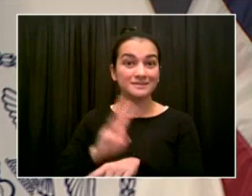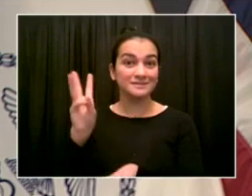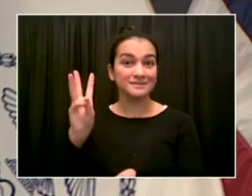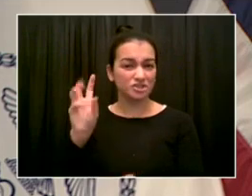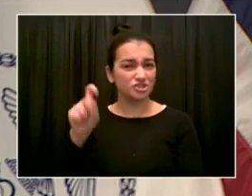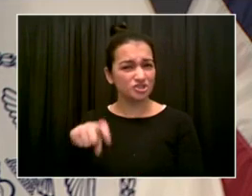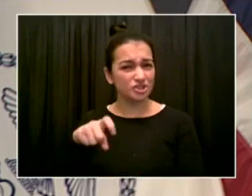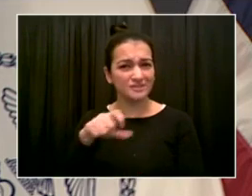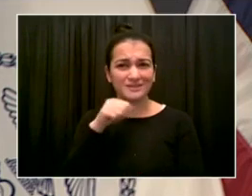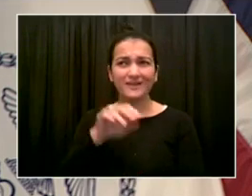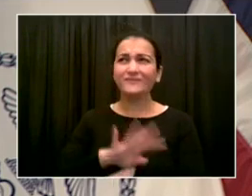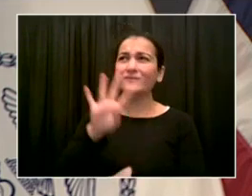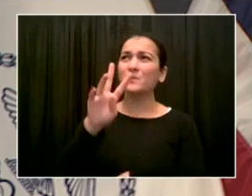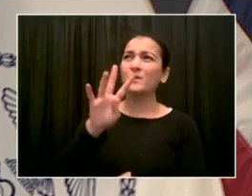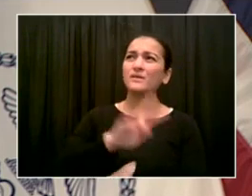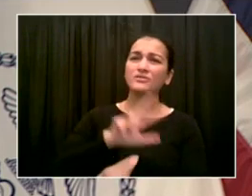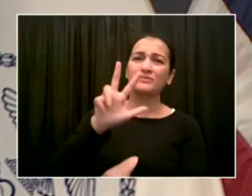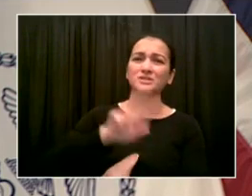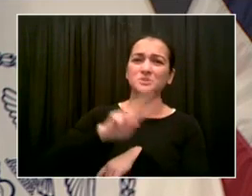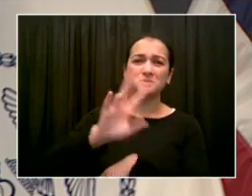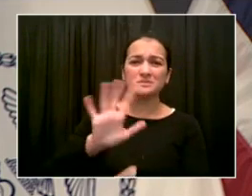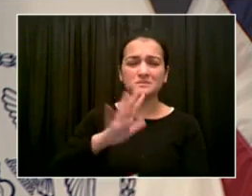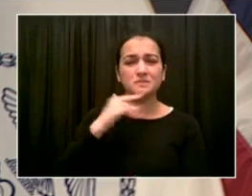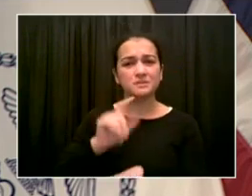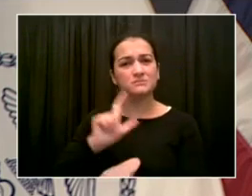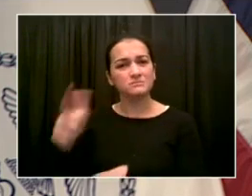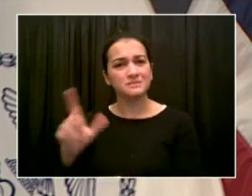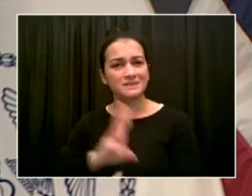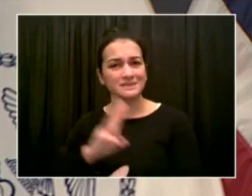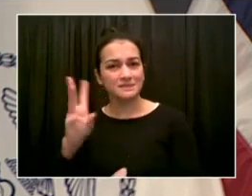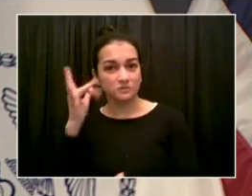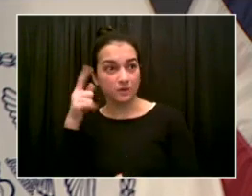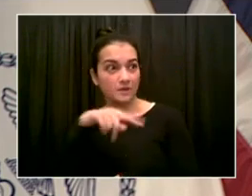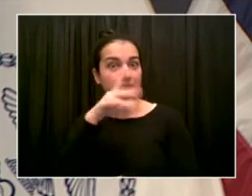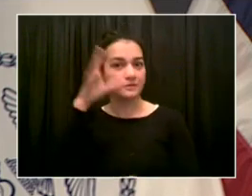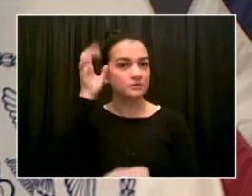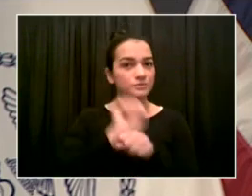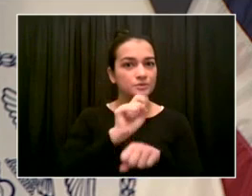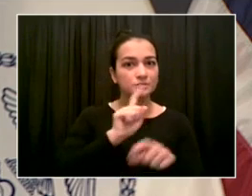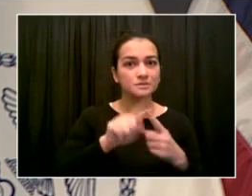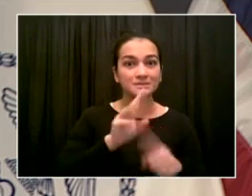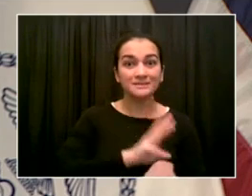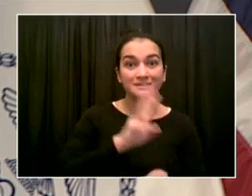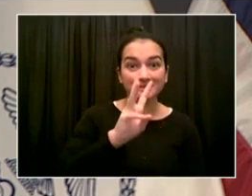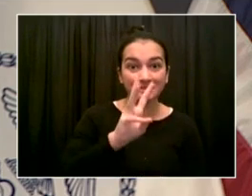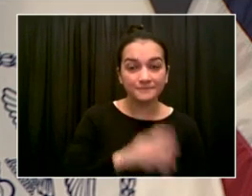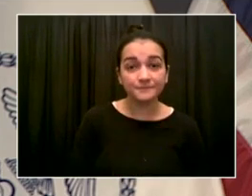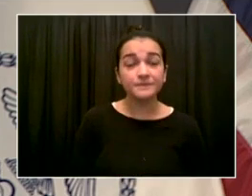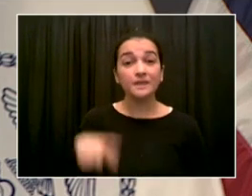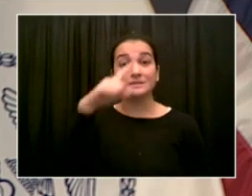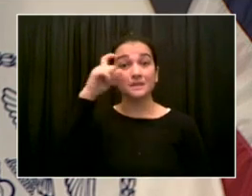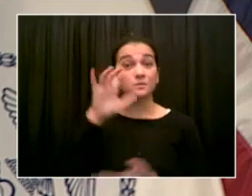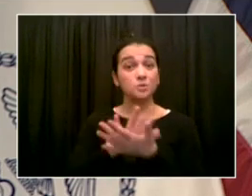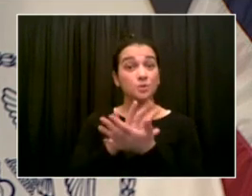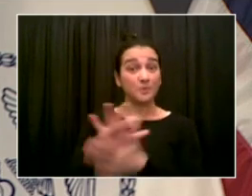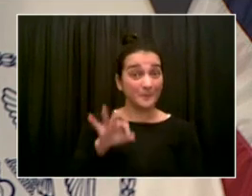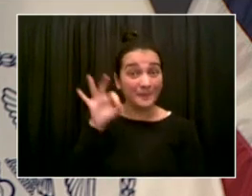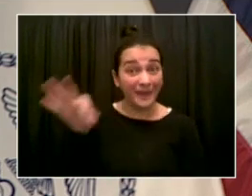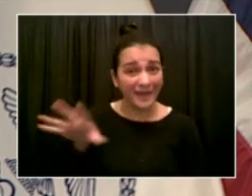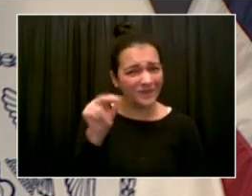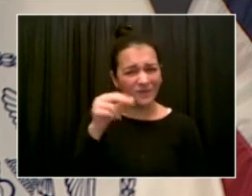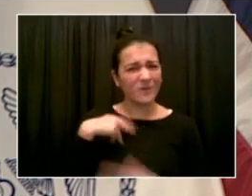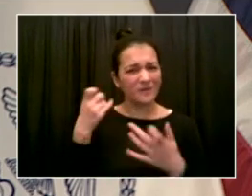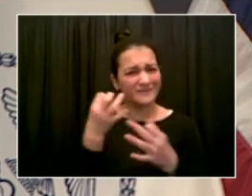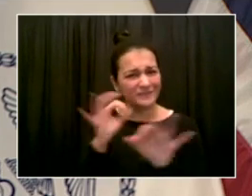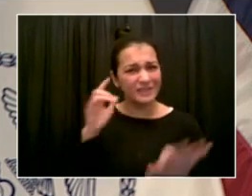for their kid in the summer for free. There's more we need to do. But unquestionably, this team, this administration, has done a